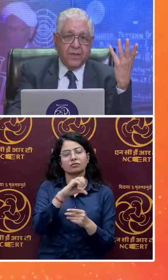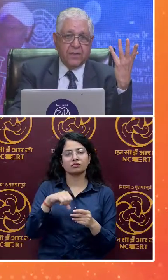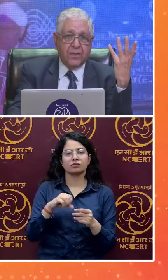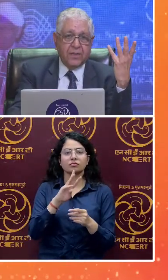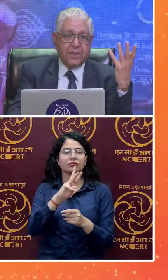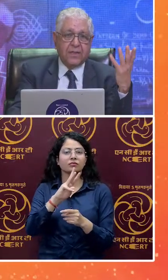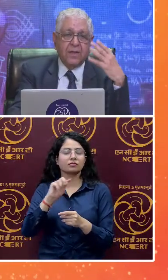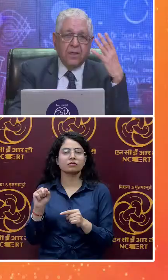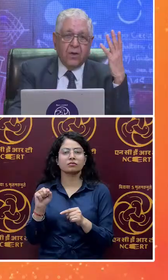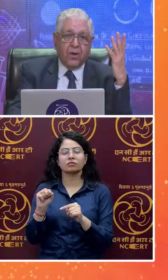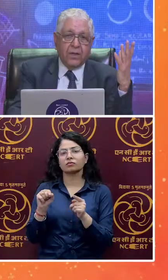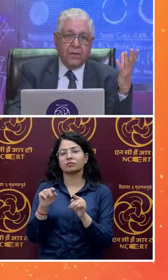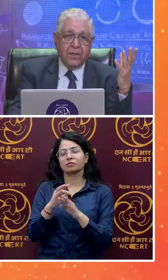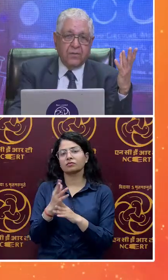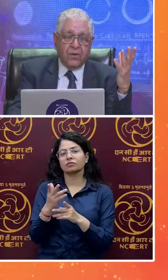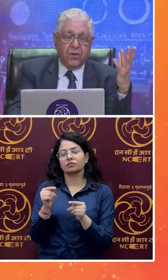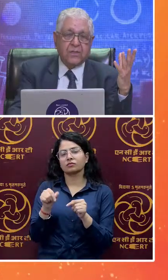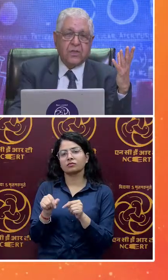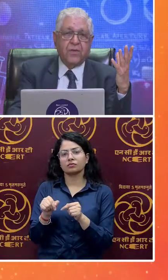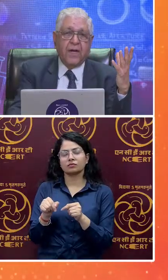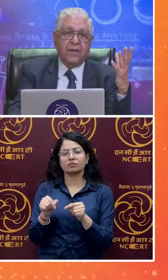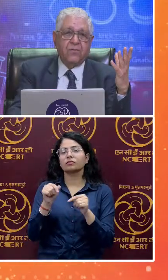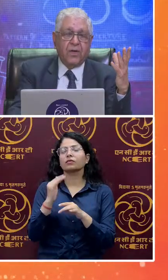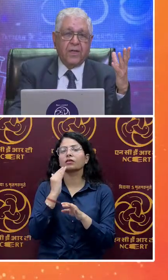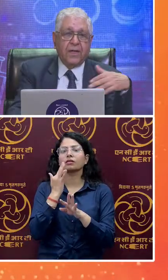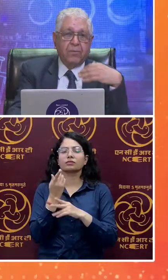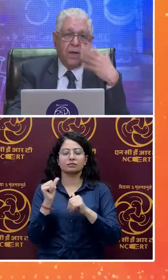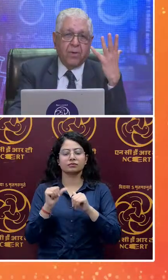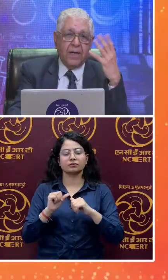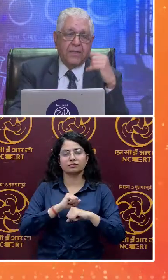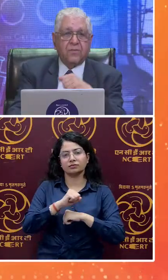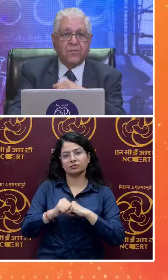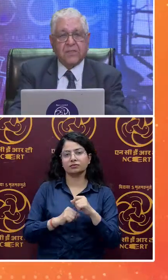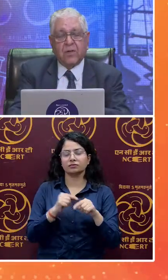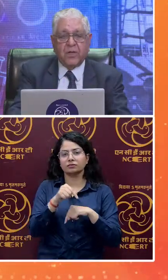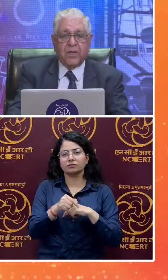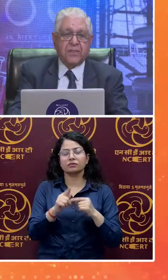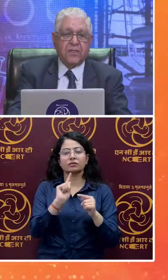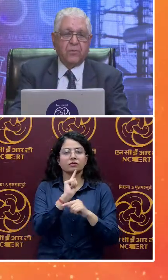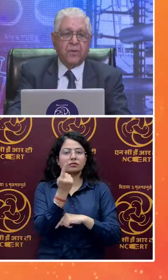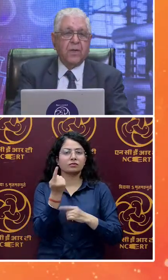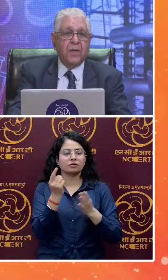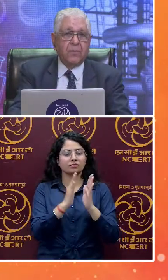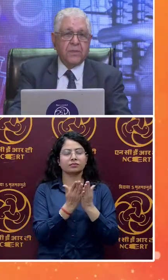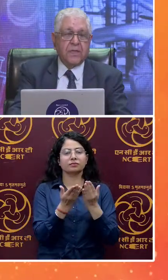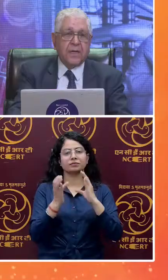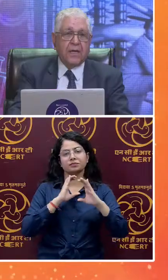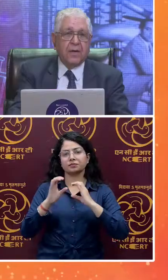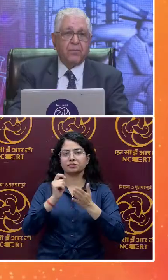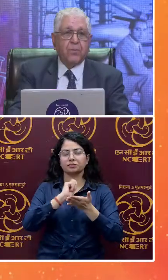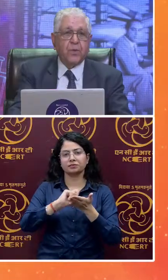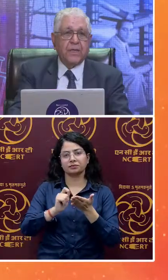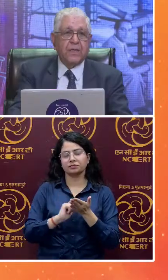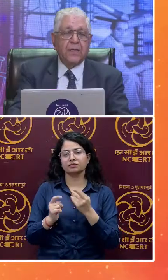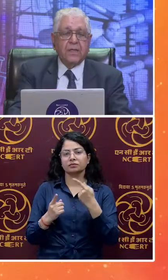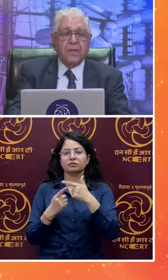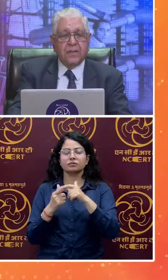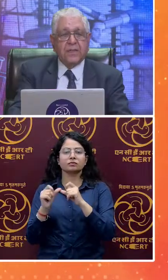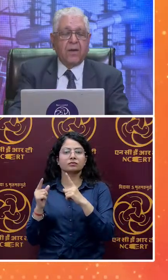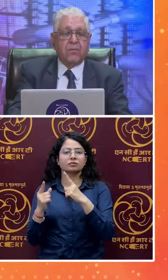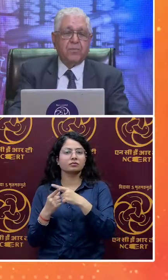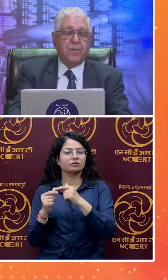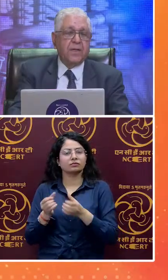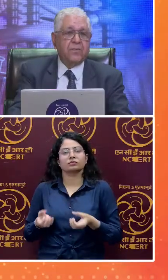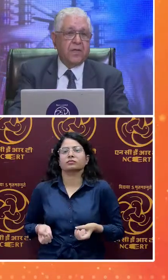Bhabha appears on the scene. In August of 1943, Bhabha writes his first communication to Mr. Tata proposing